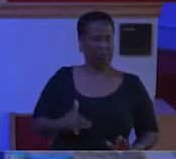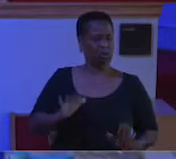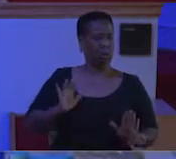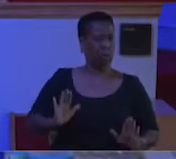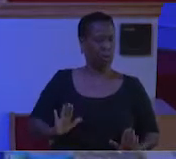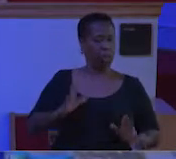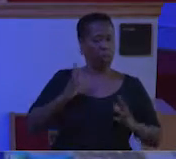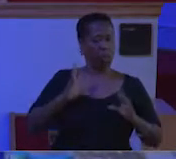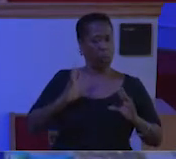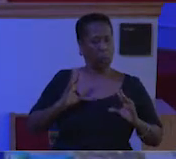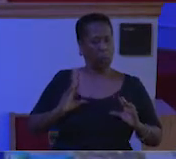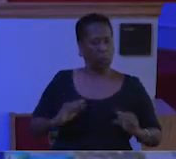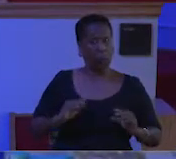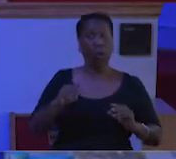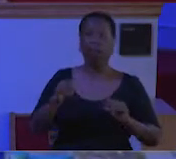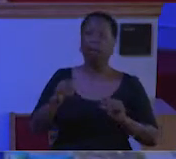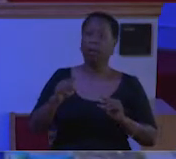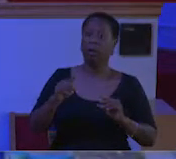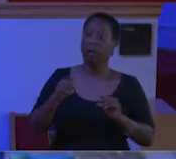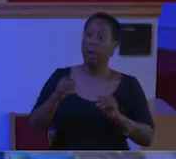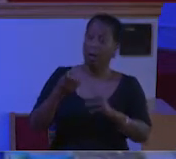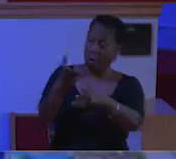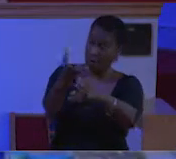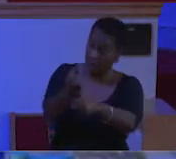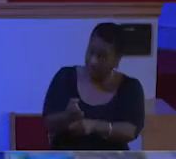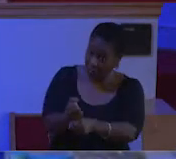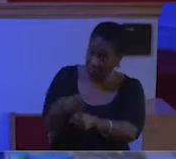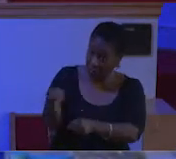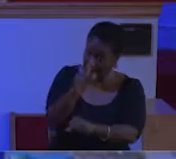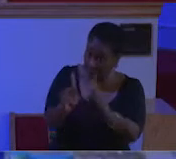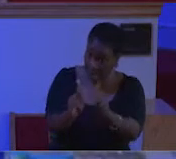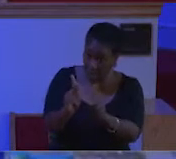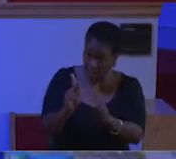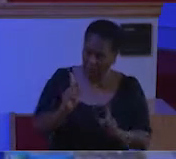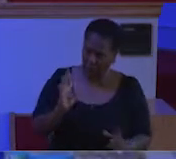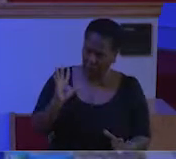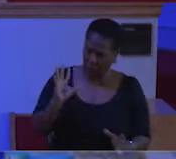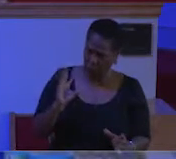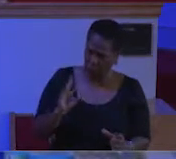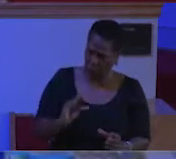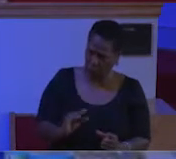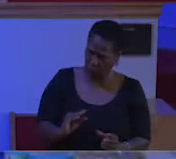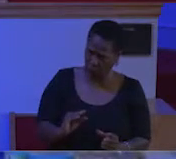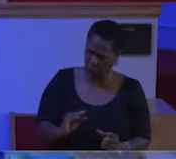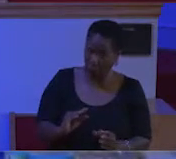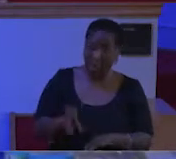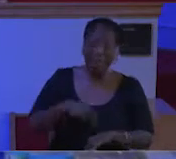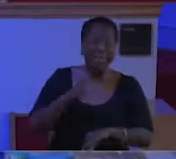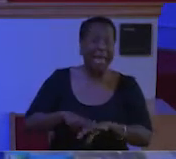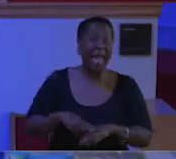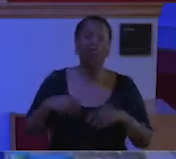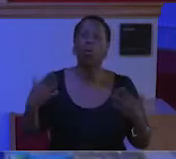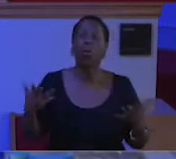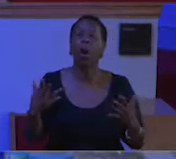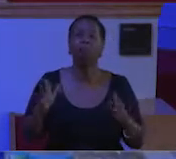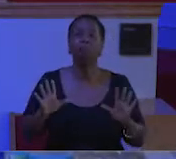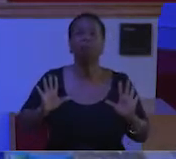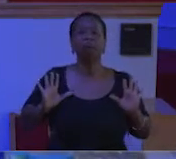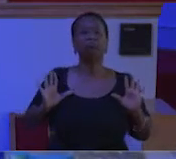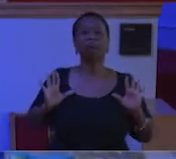lose confidence in people, the natural reaction is retraction.